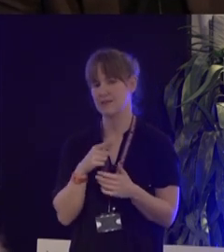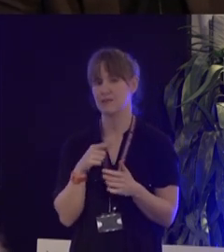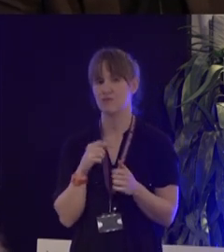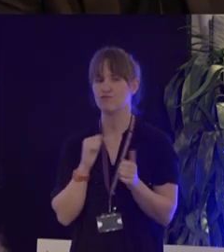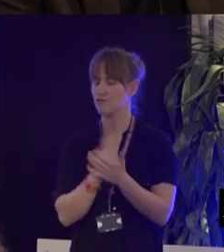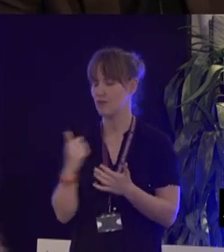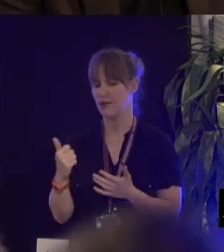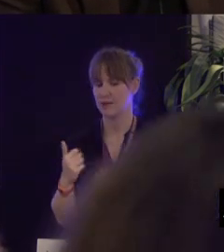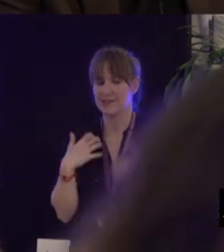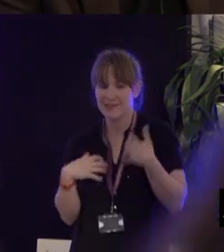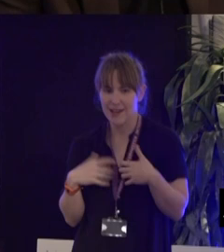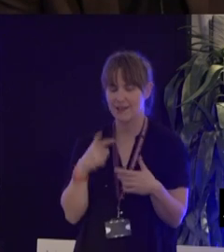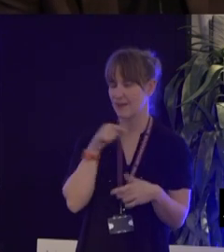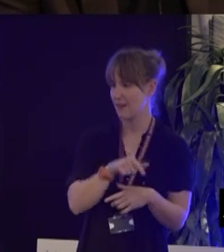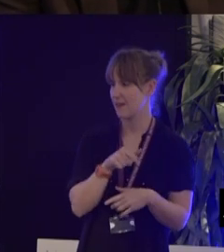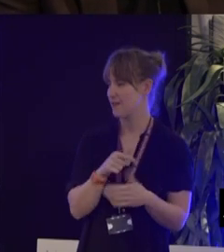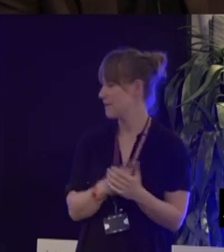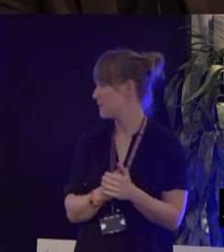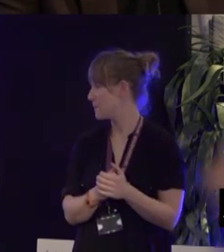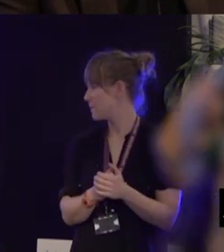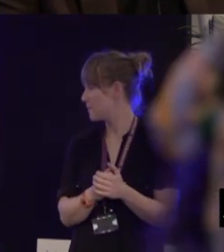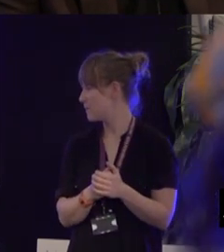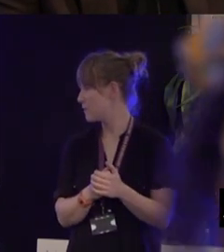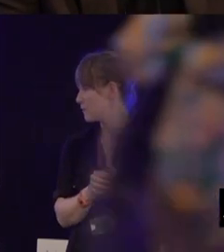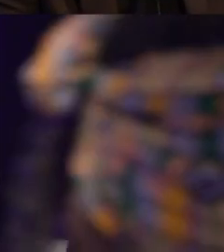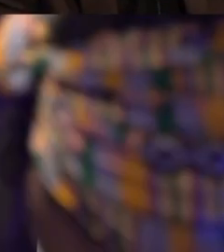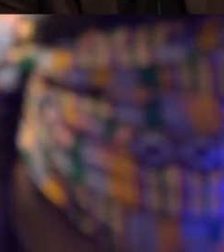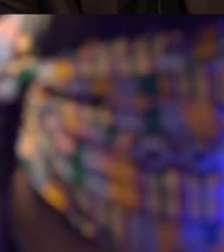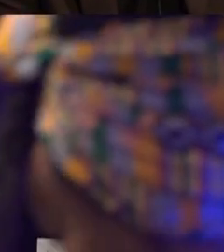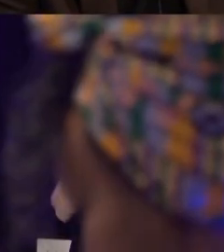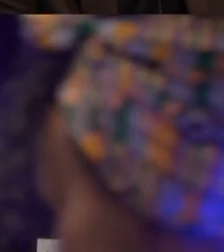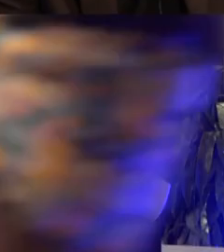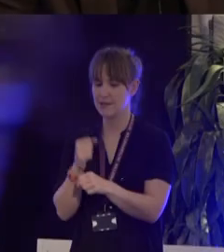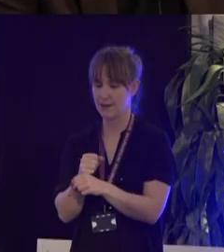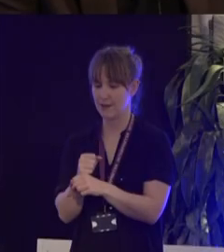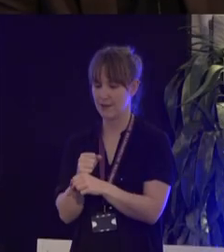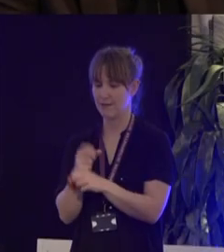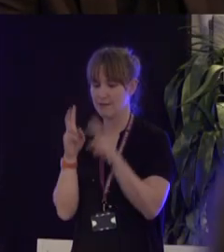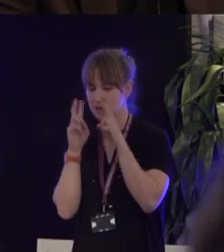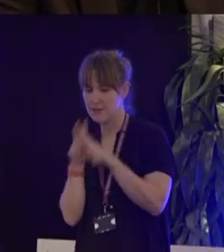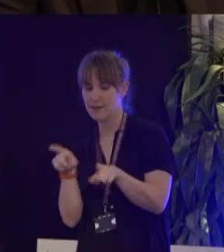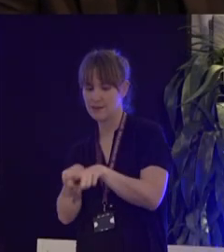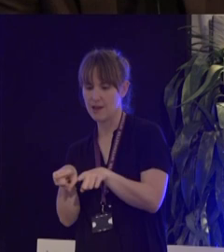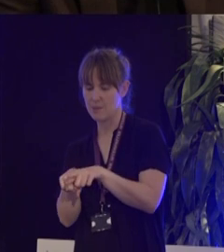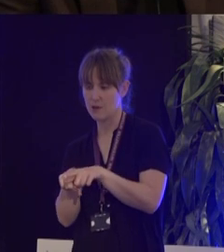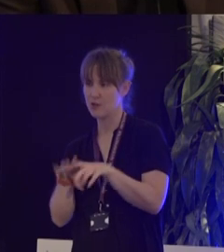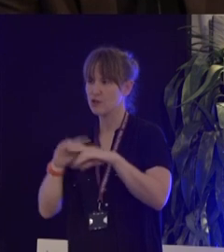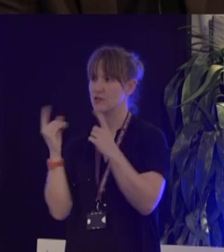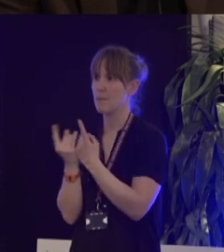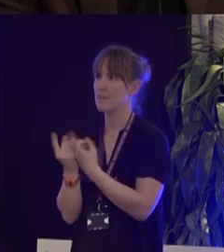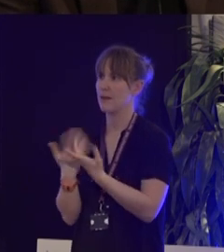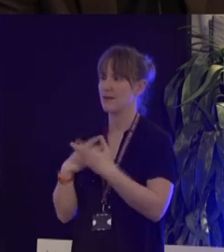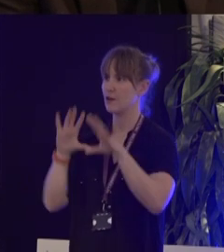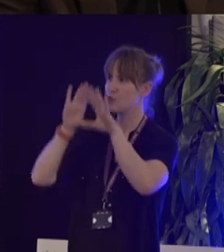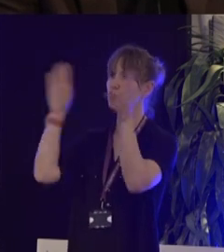quite exciting. And we see it with, I suppose, new media, that there's something universal across. There's certain things that, for